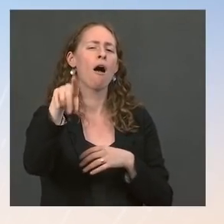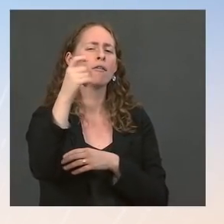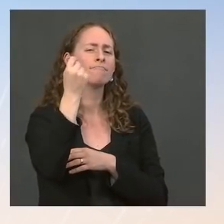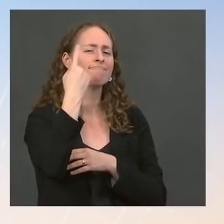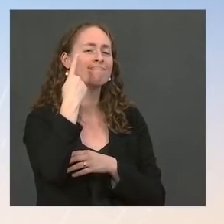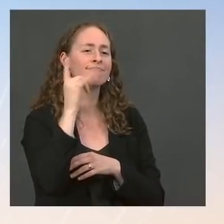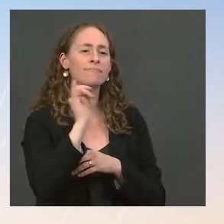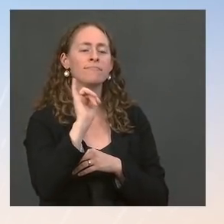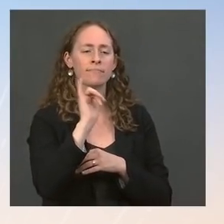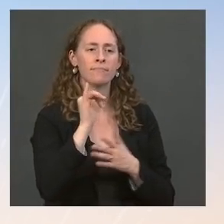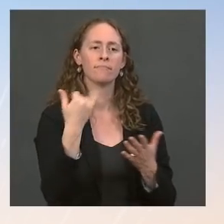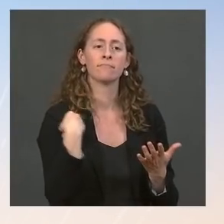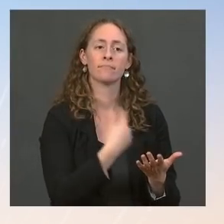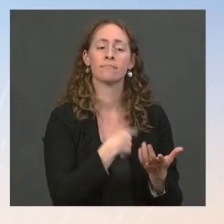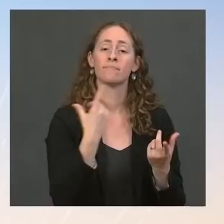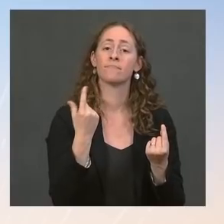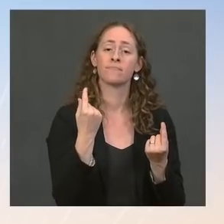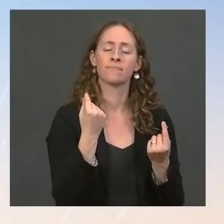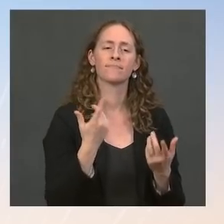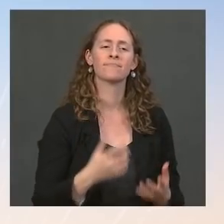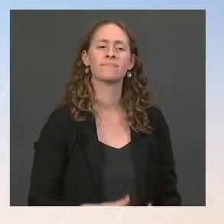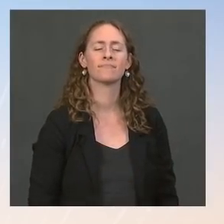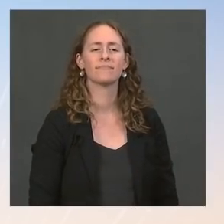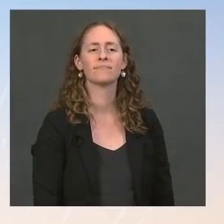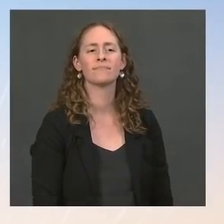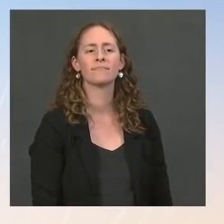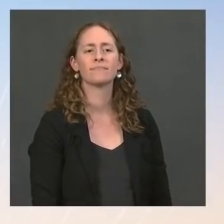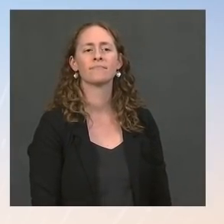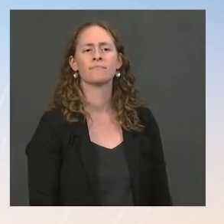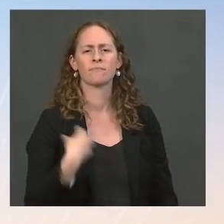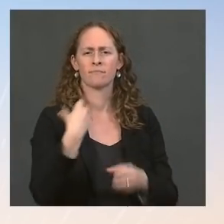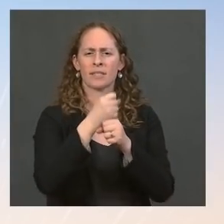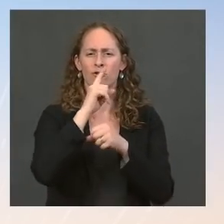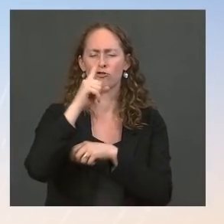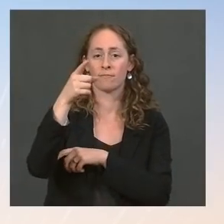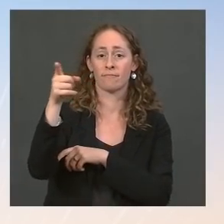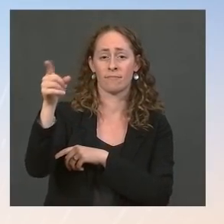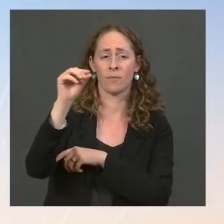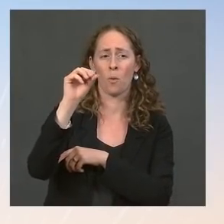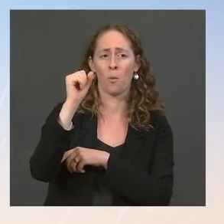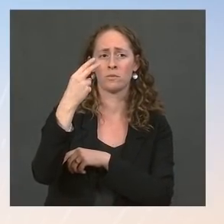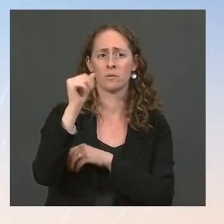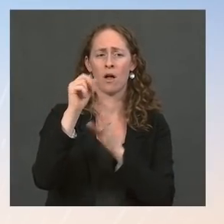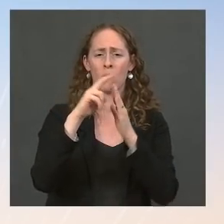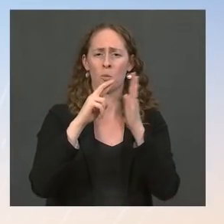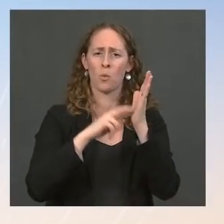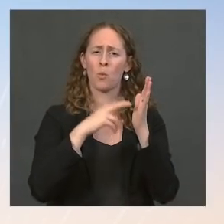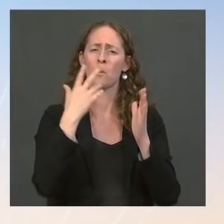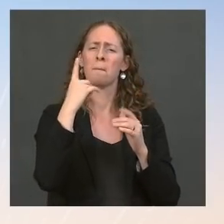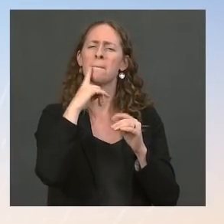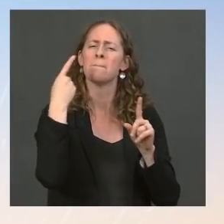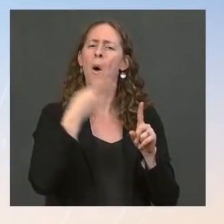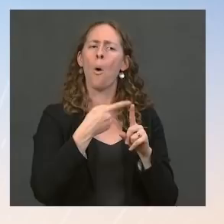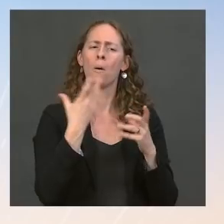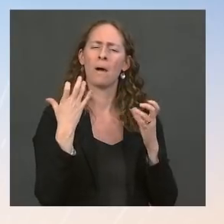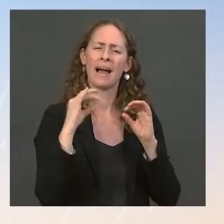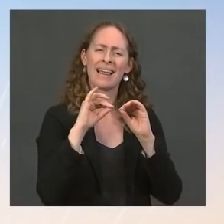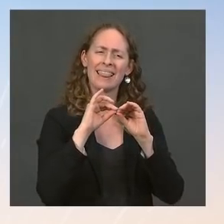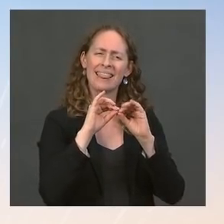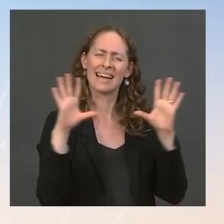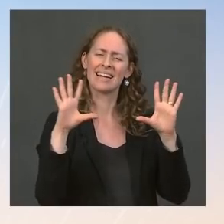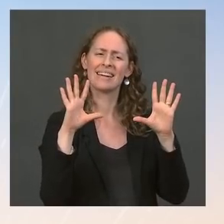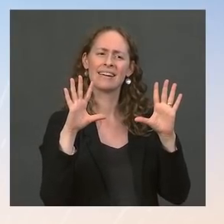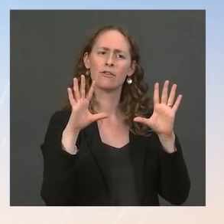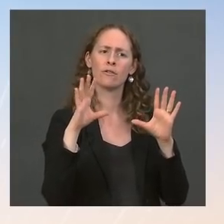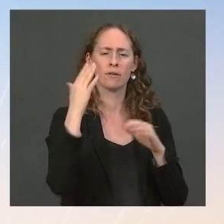working to ensure that these rules, regulations, provide as much clarity as possible. There will still be questions. Every business is dealing